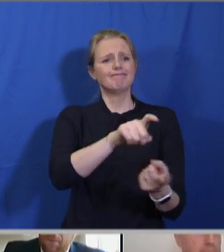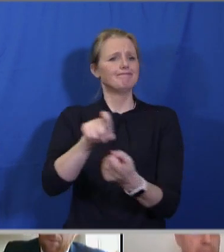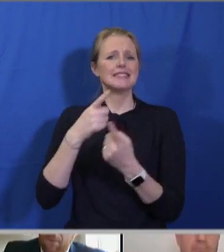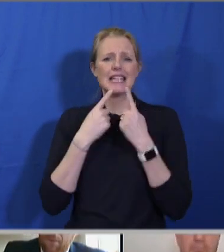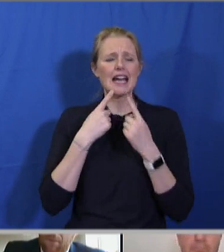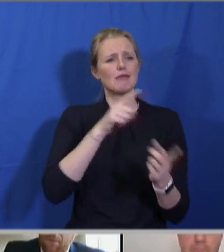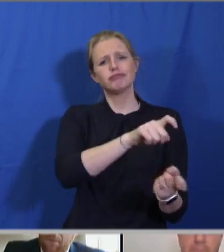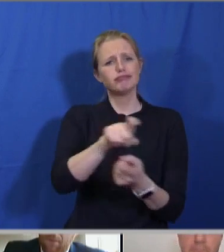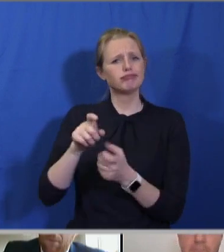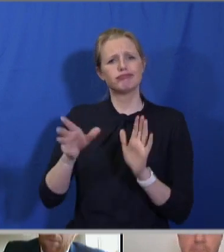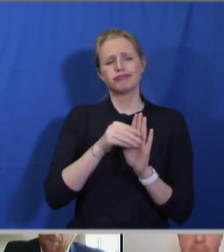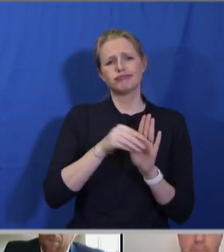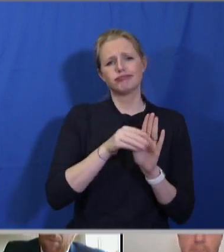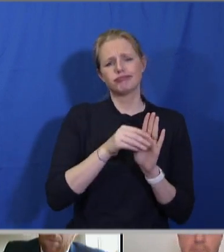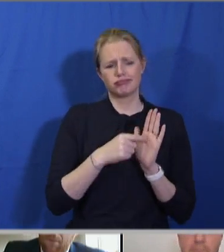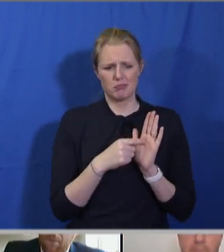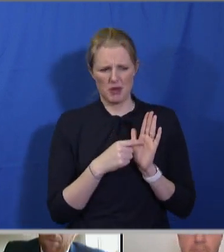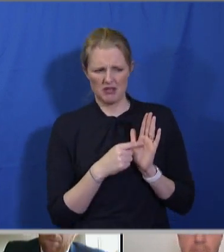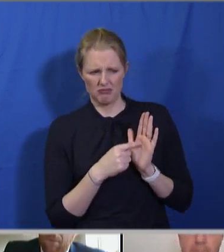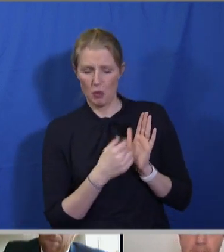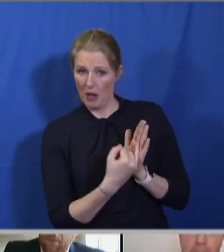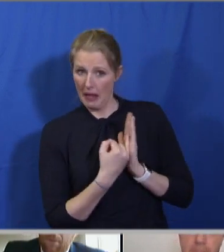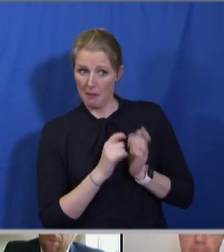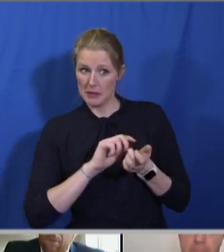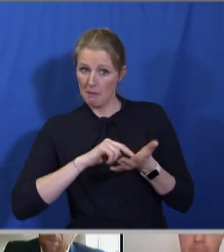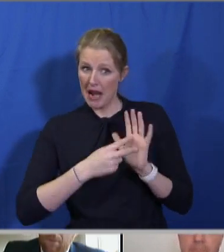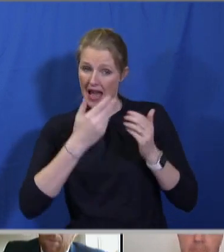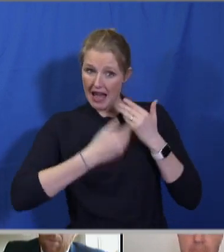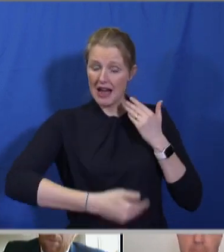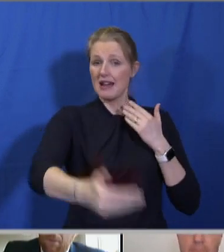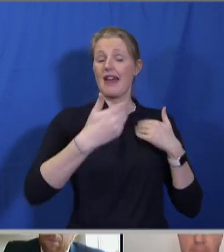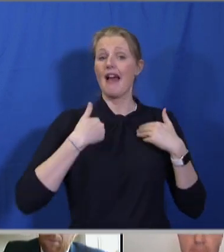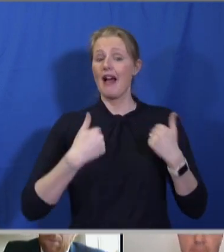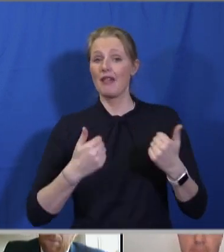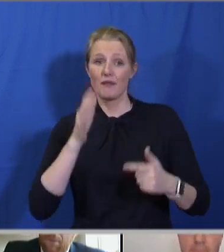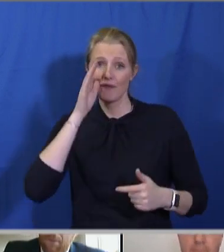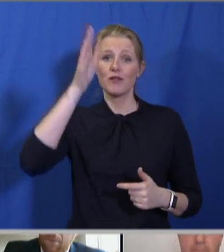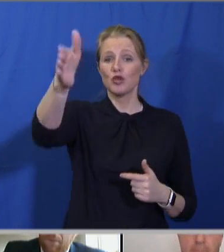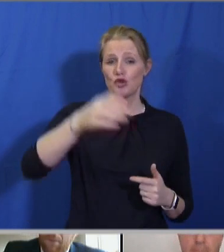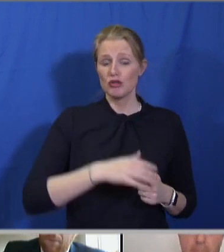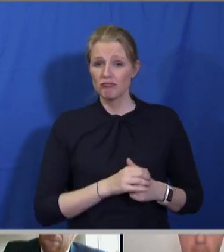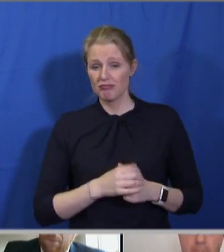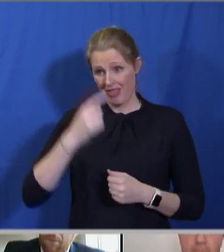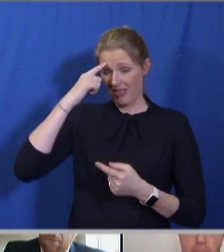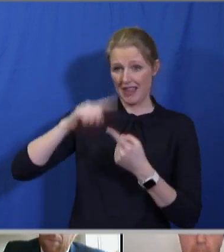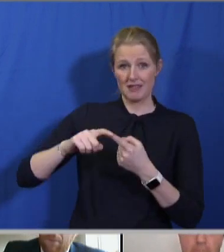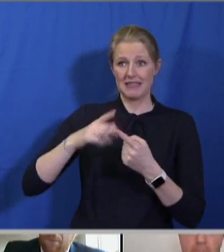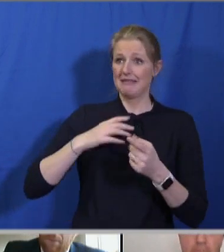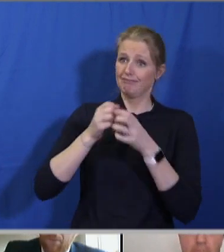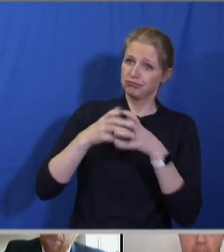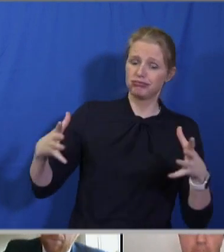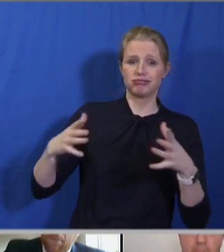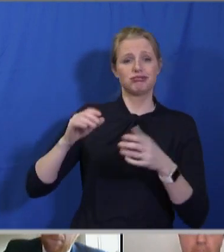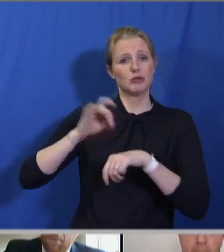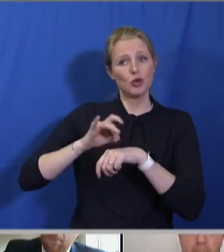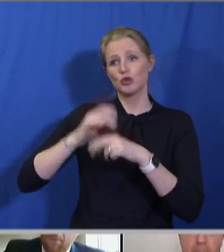those data sets in order to plan going forward in terms of workforce issues.